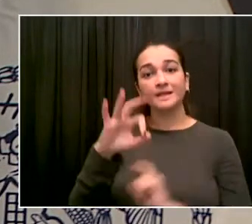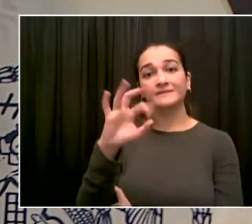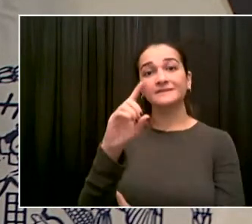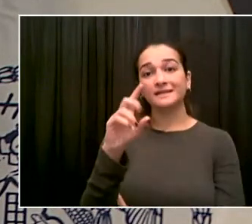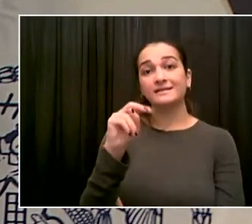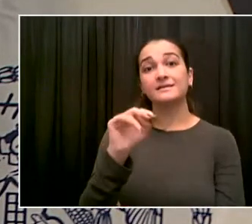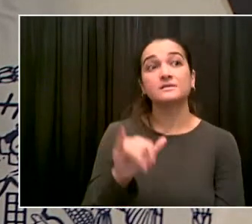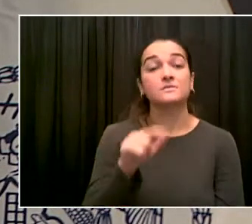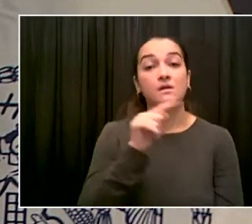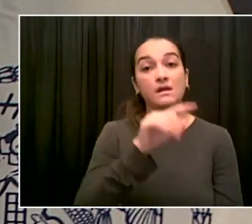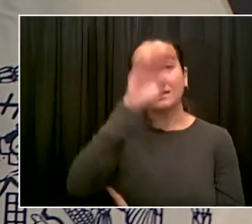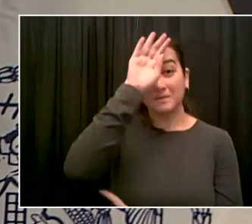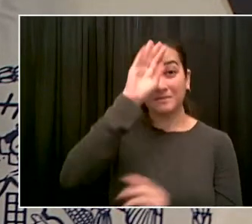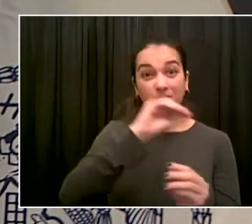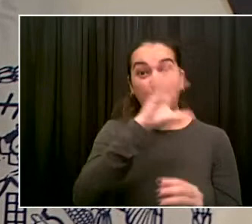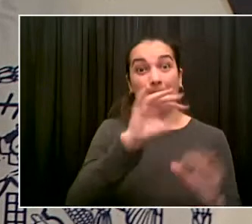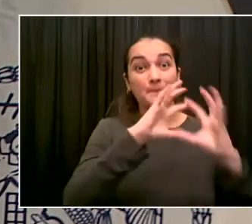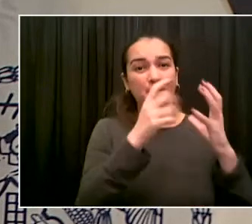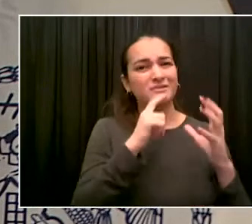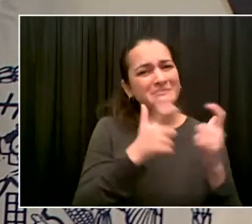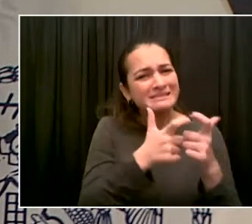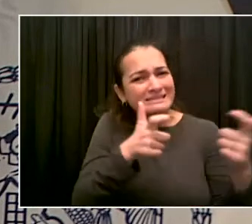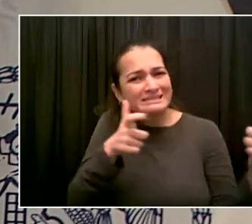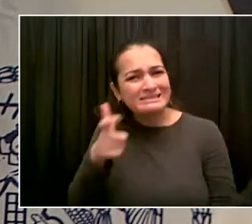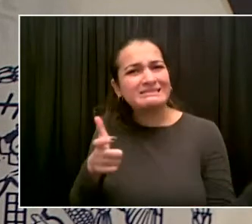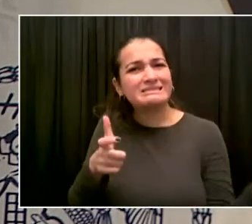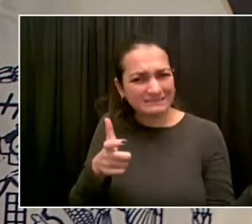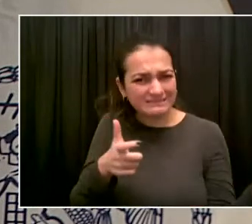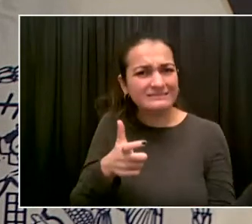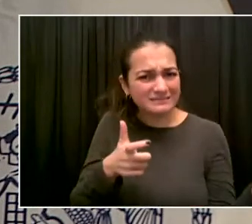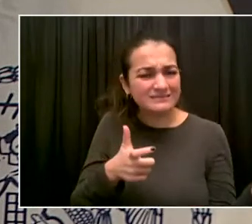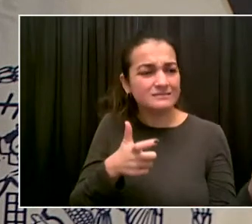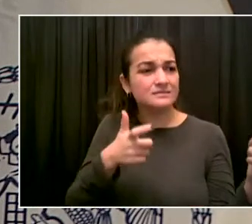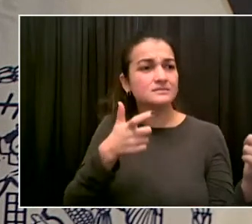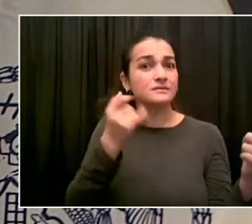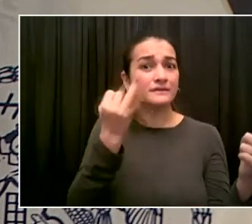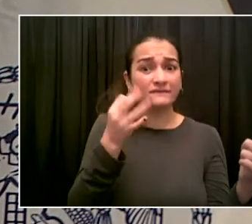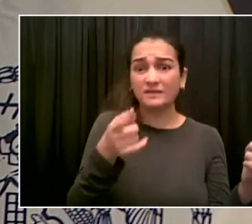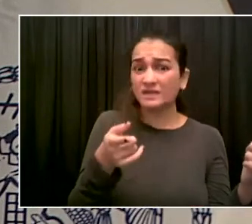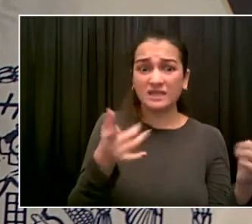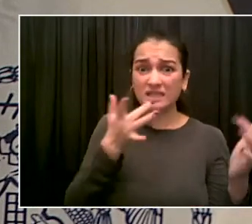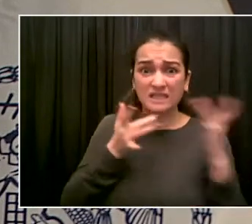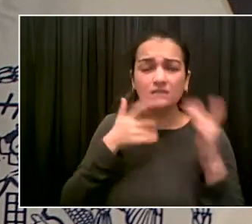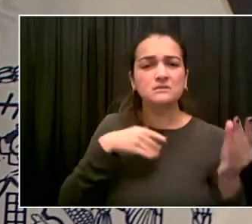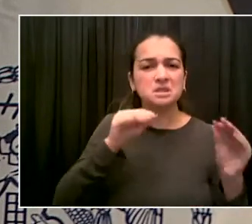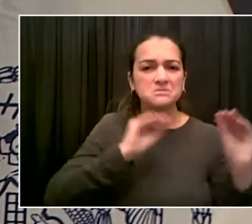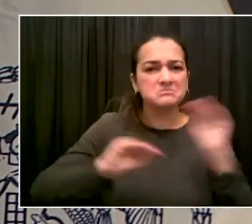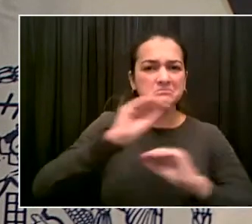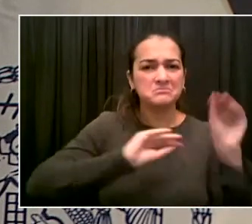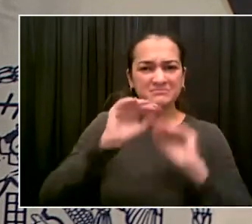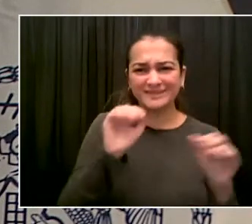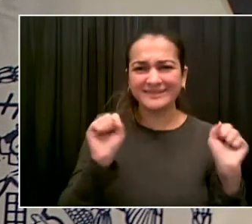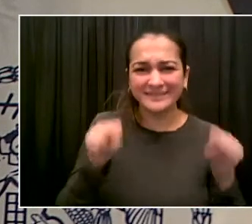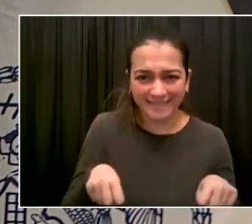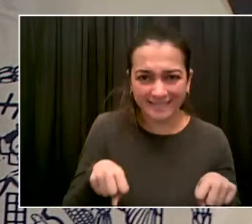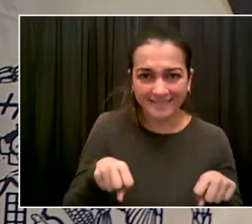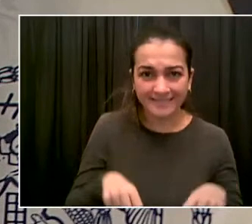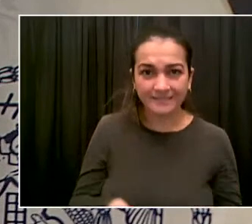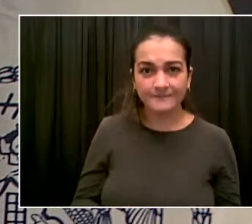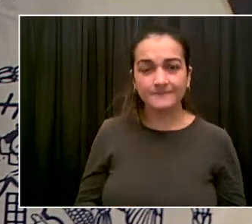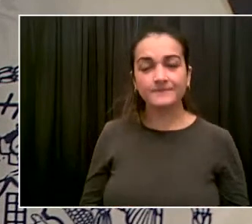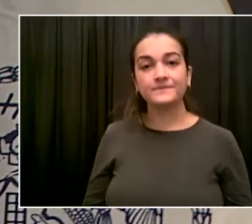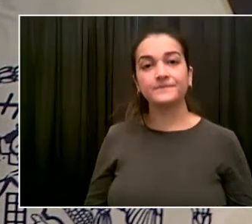there. The firefighters are there and nearby. That situation is being handled really well by the FD. In terms of specific